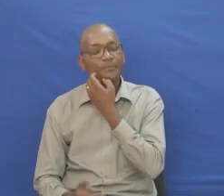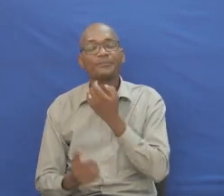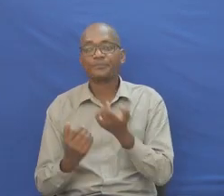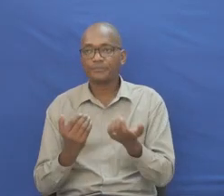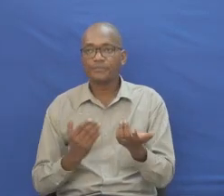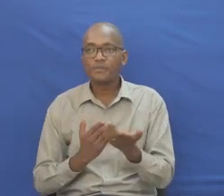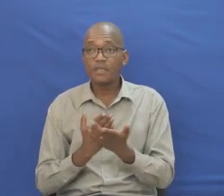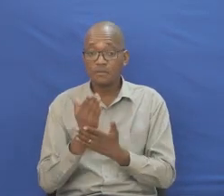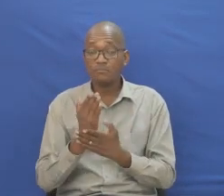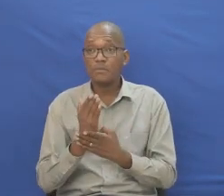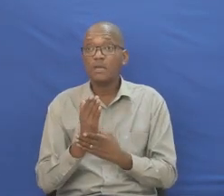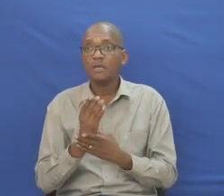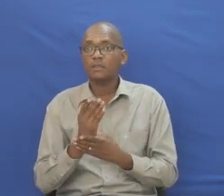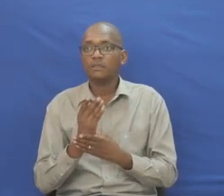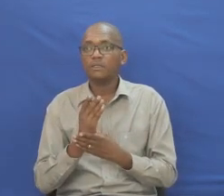equation